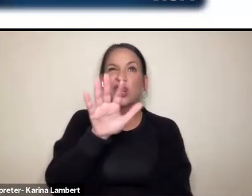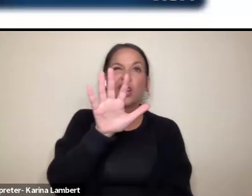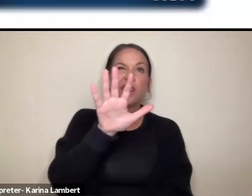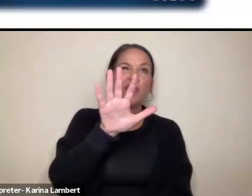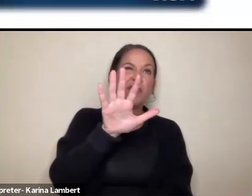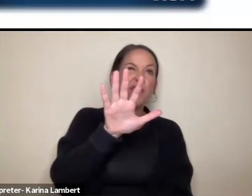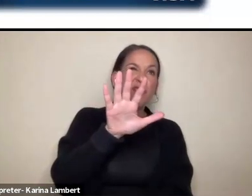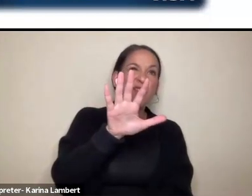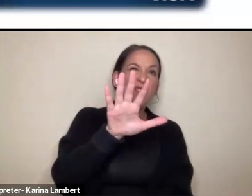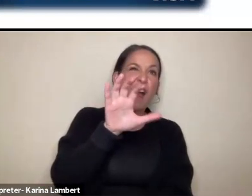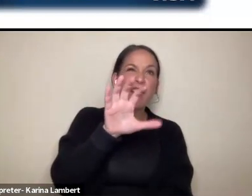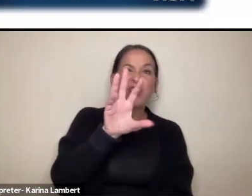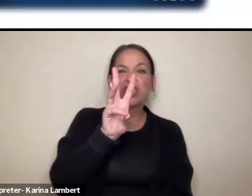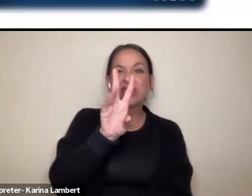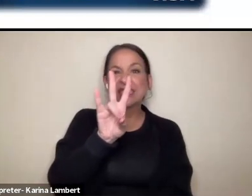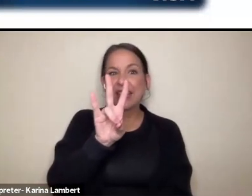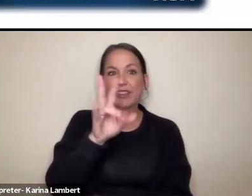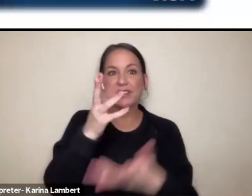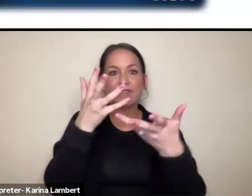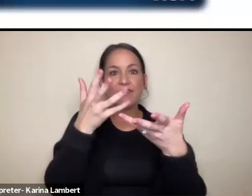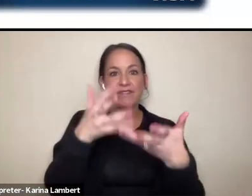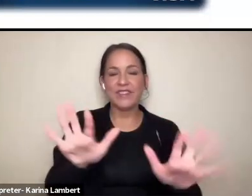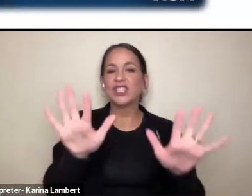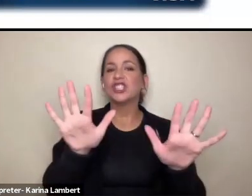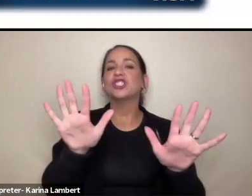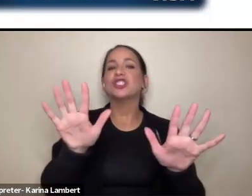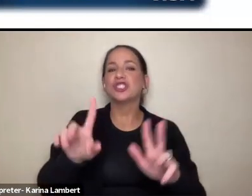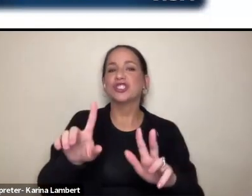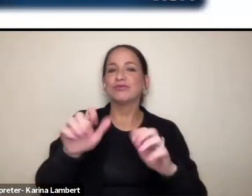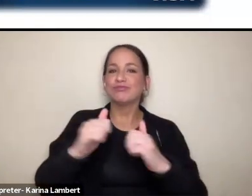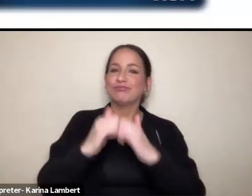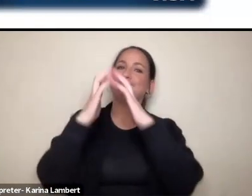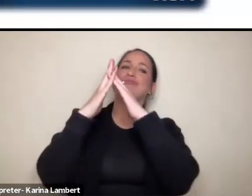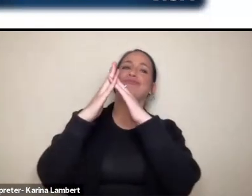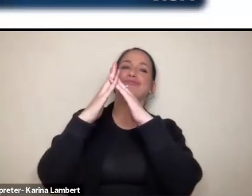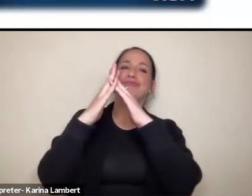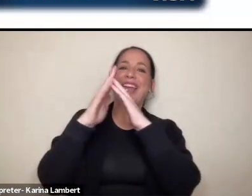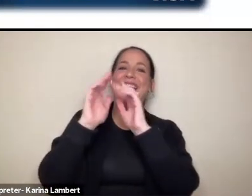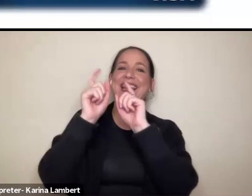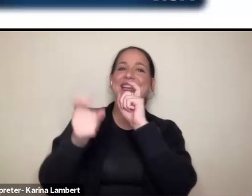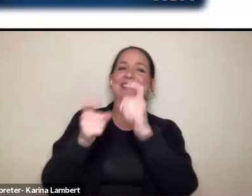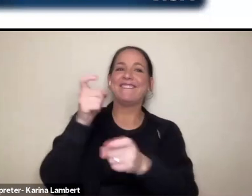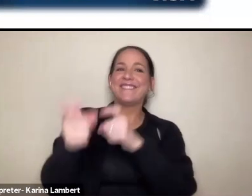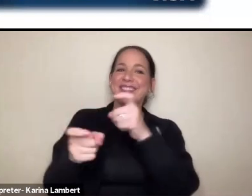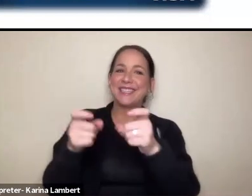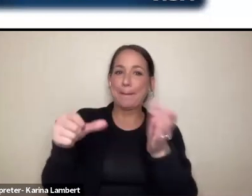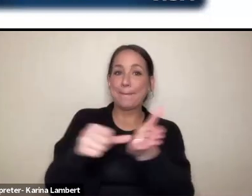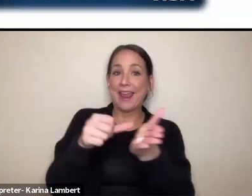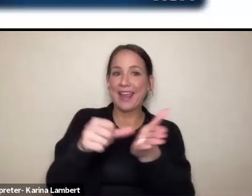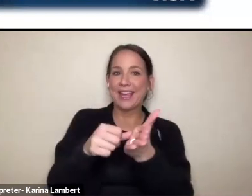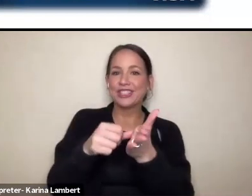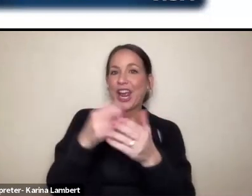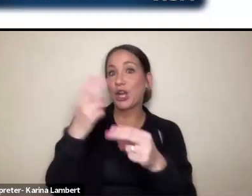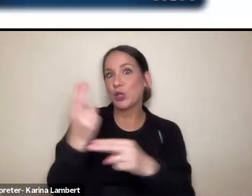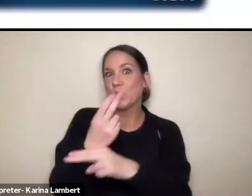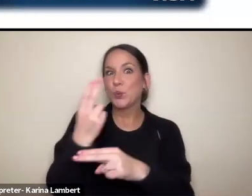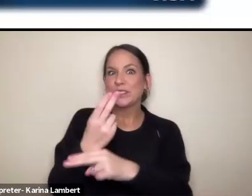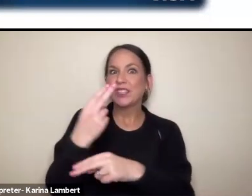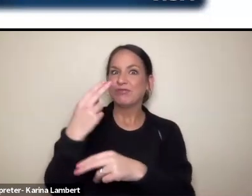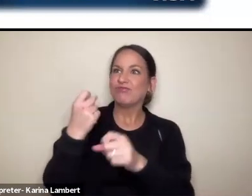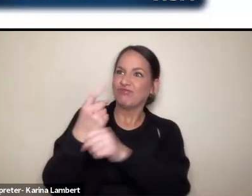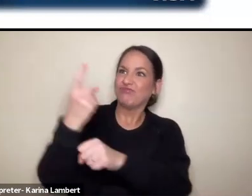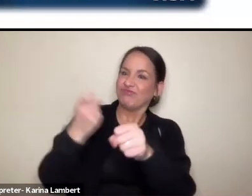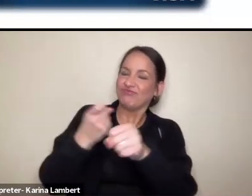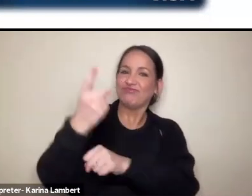567, I think, have launched their gifting page and use it on an annual basis. And together, over the last